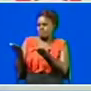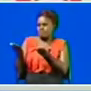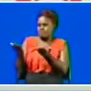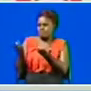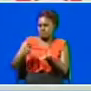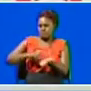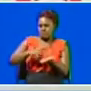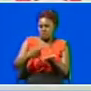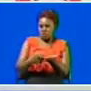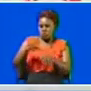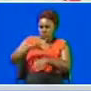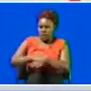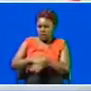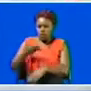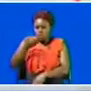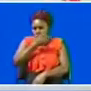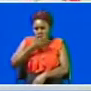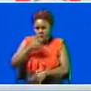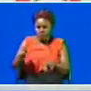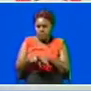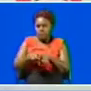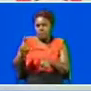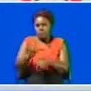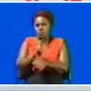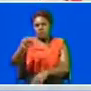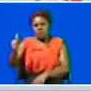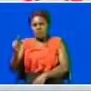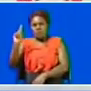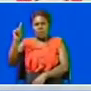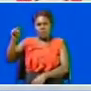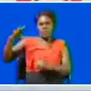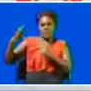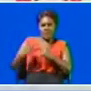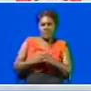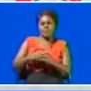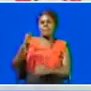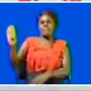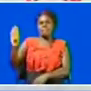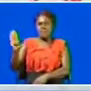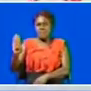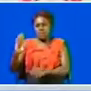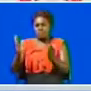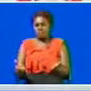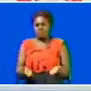to receive early oil. And we are spending another $1.8 billion